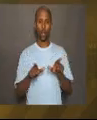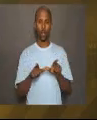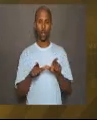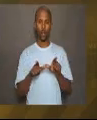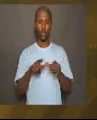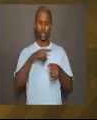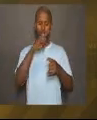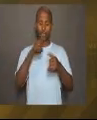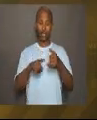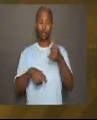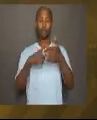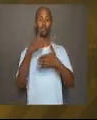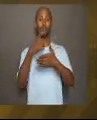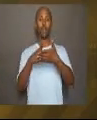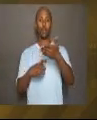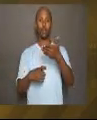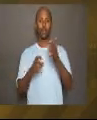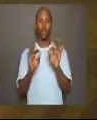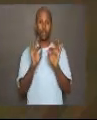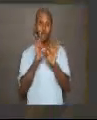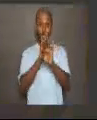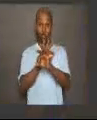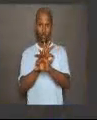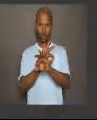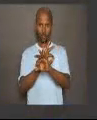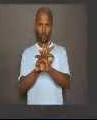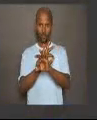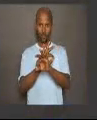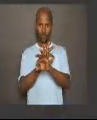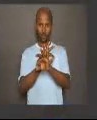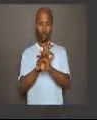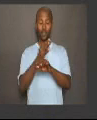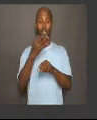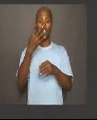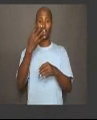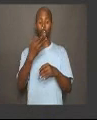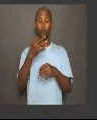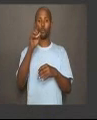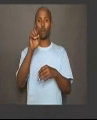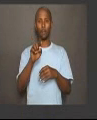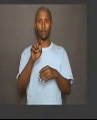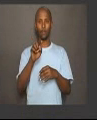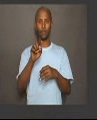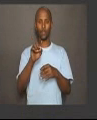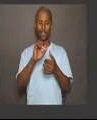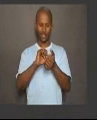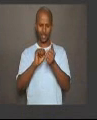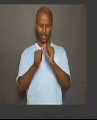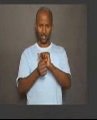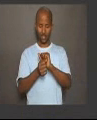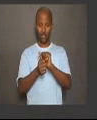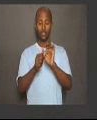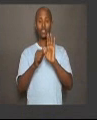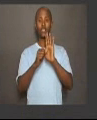extreme values of a function. If f prime changes